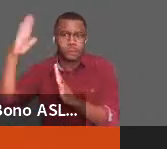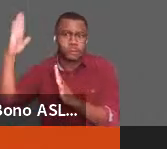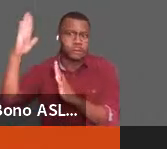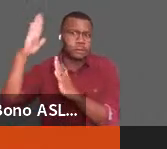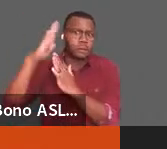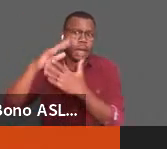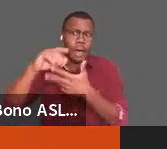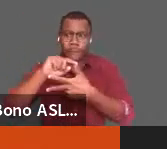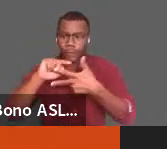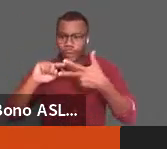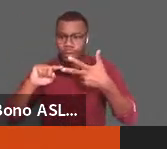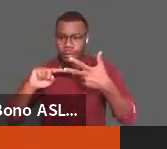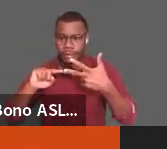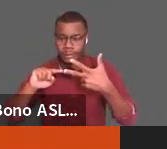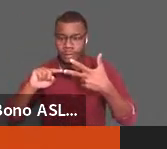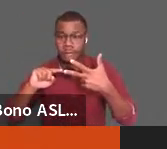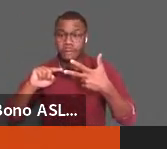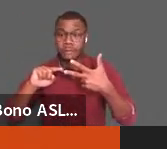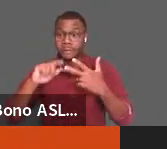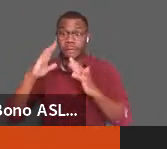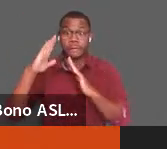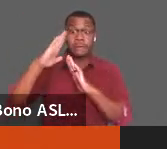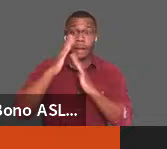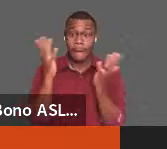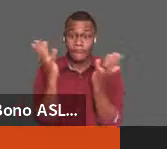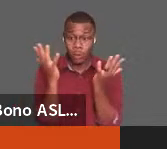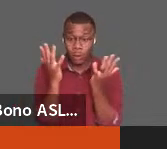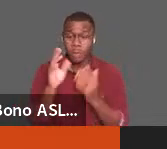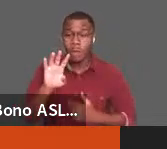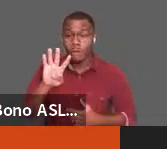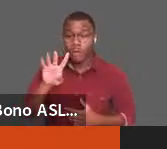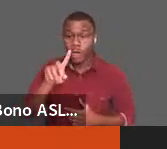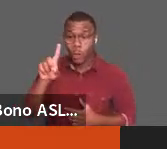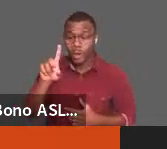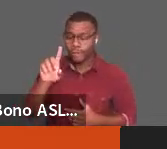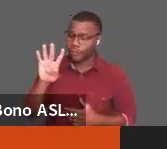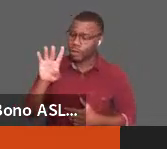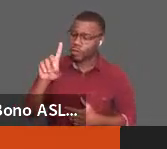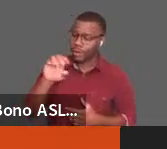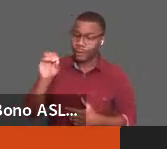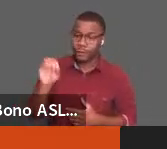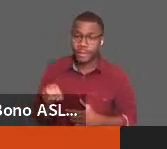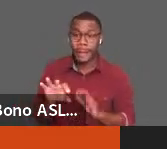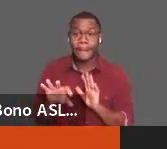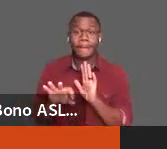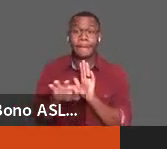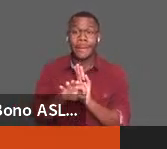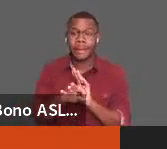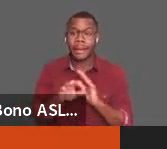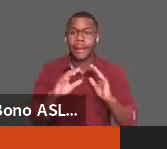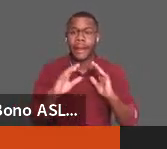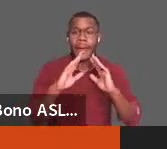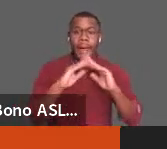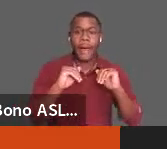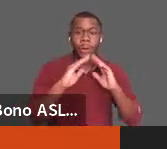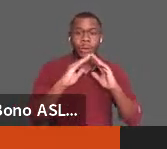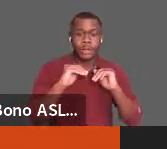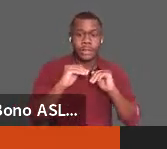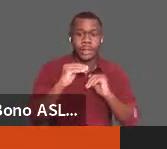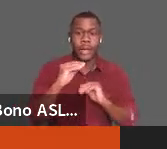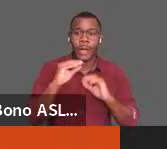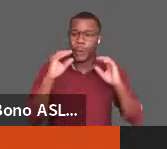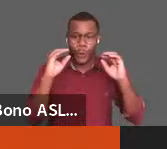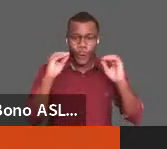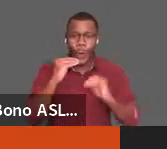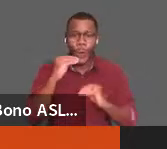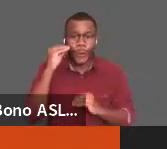of the 80, 41% chose housing and homelessness. Then next